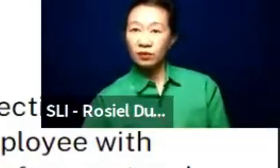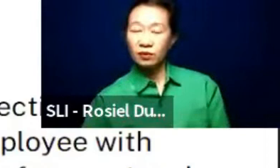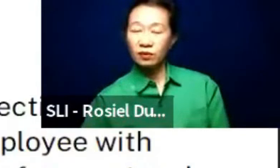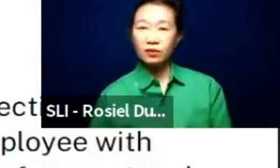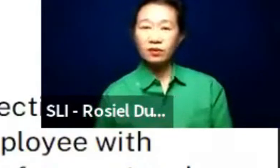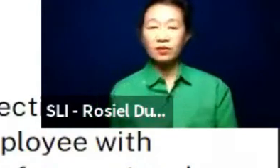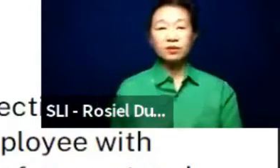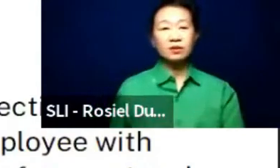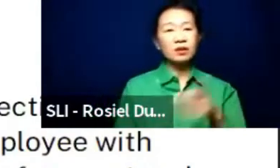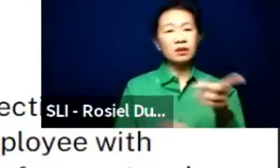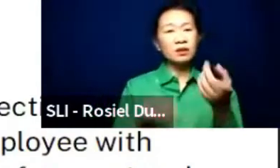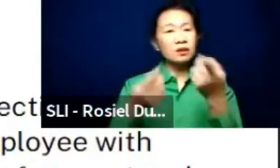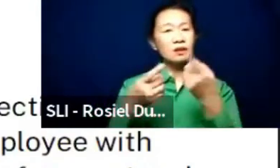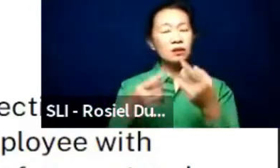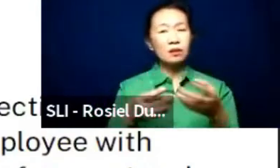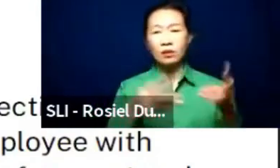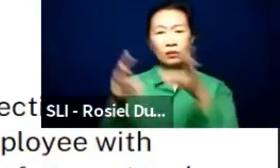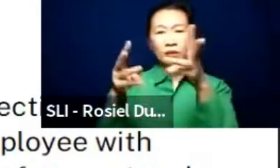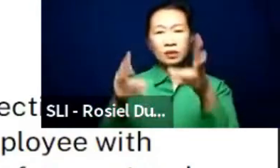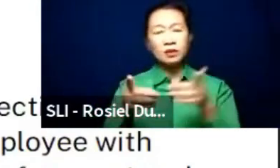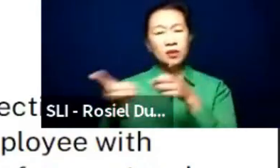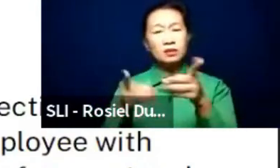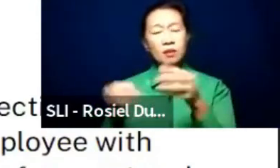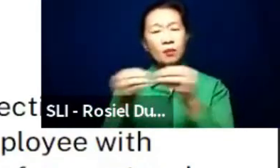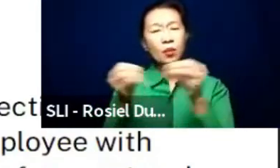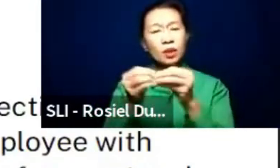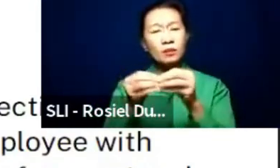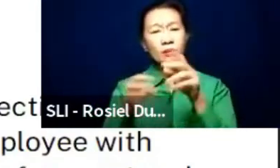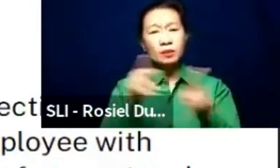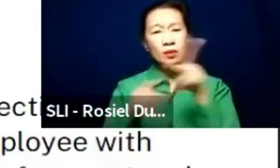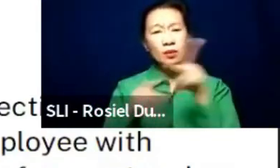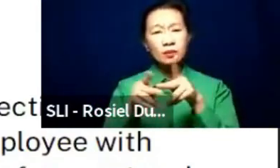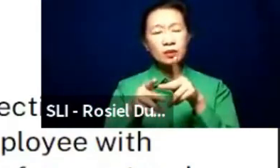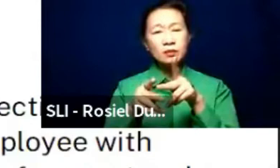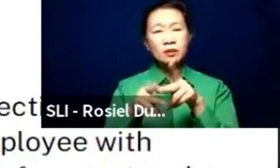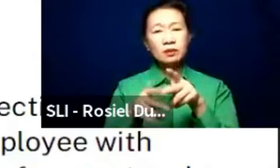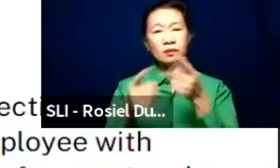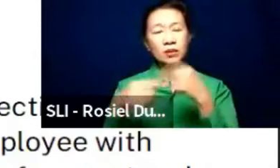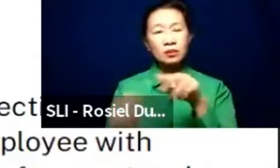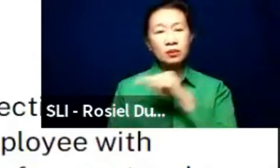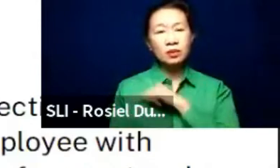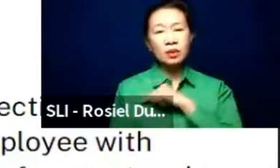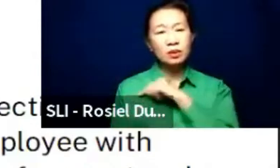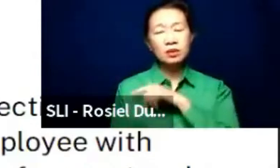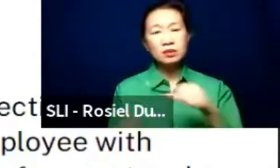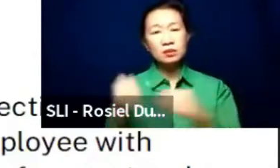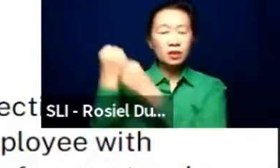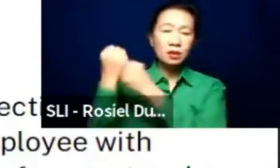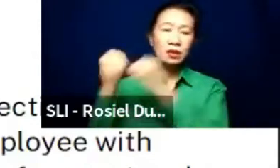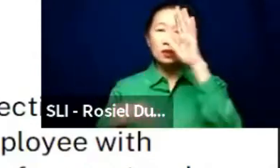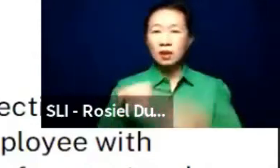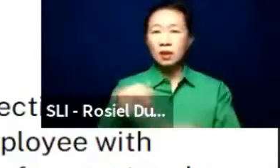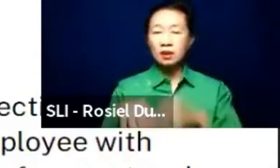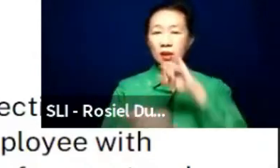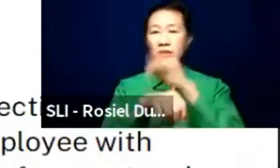now the direction really, more and more people are leaning towards natural supports rather than job coaches, or